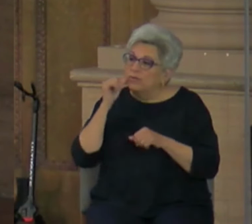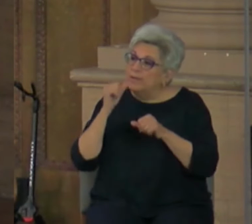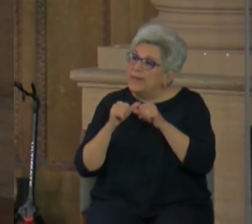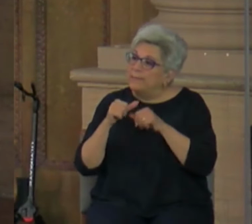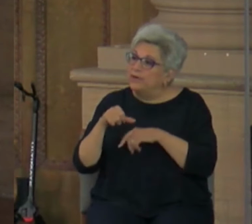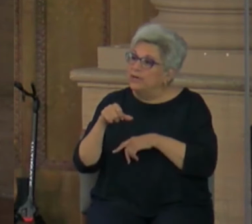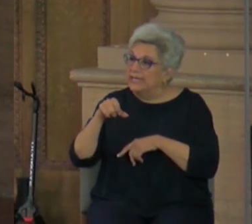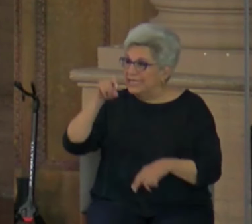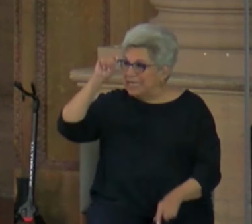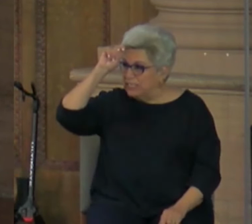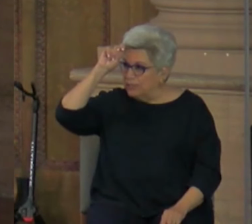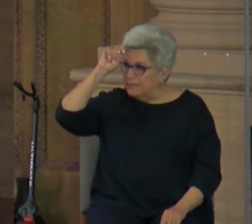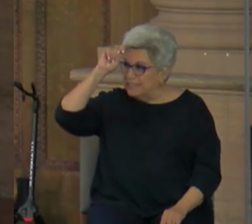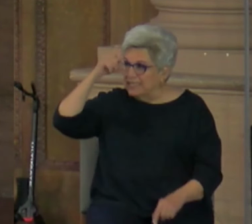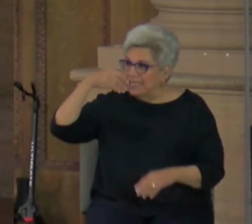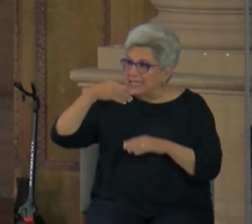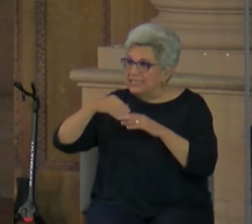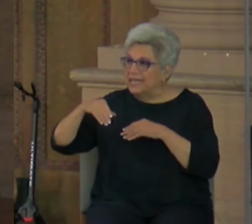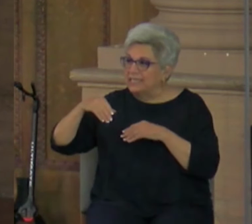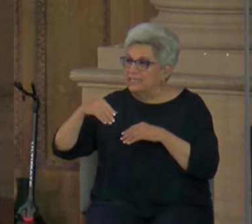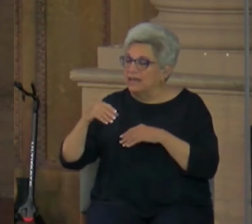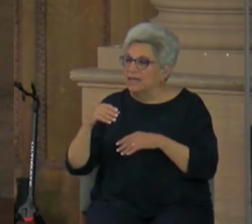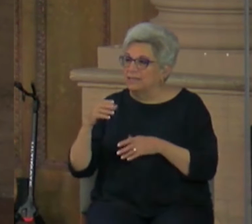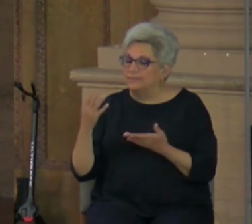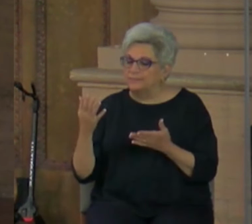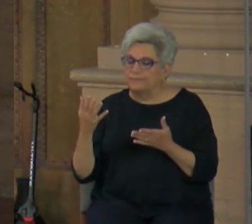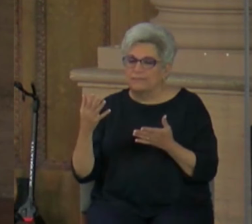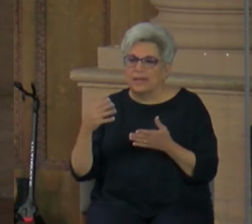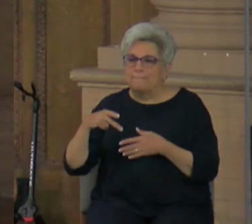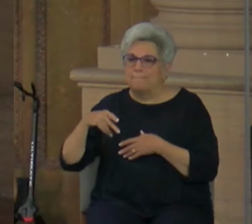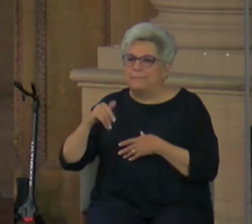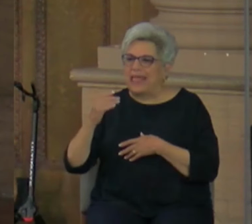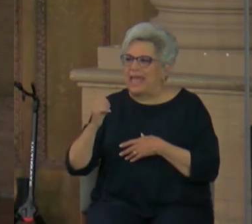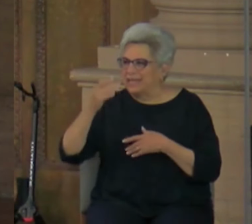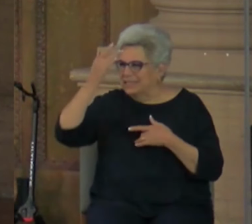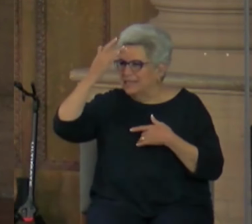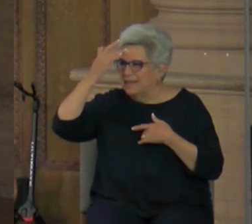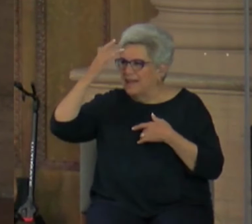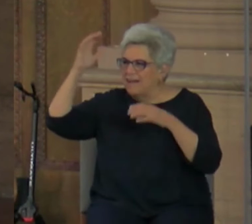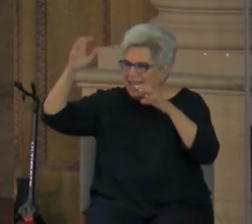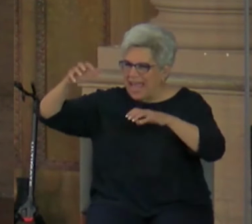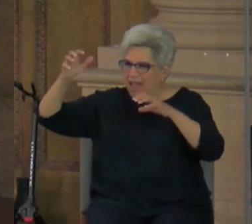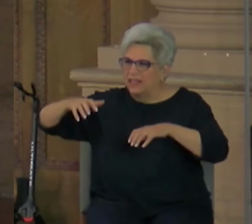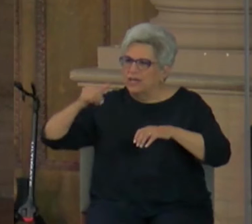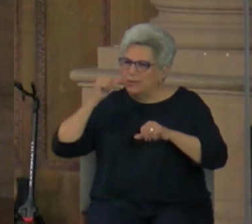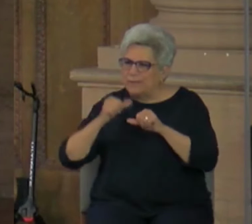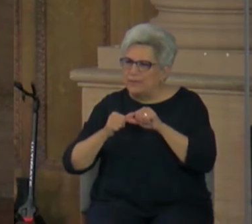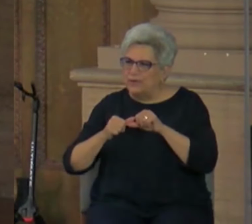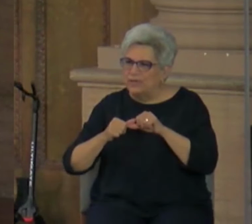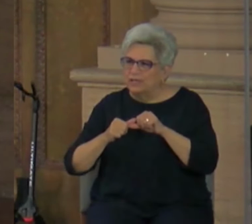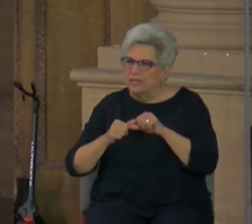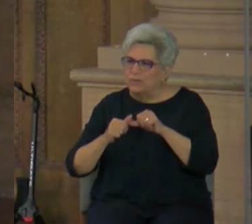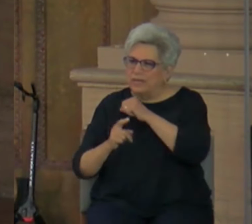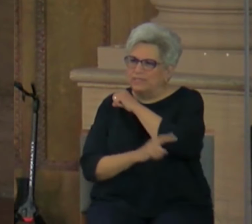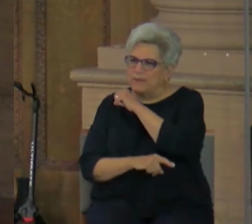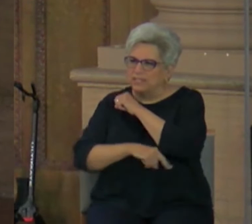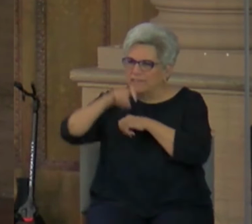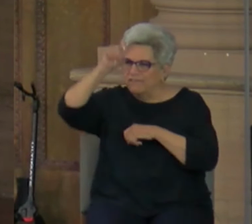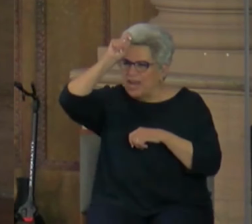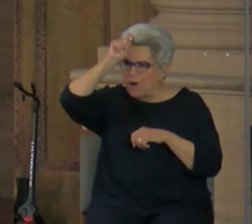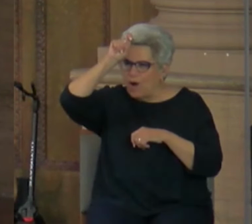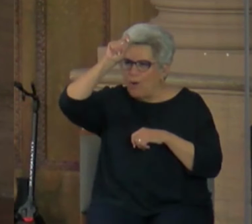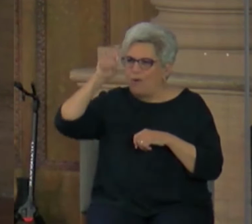God sent the plague of hail. We see it in passages like Isaiah 30, verse 30, where it says, "The Lord will cause his majestic voice to be heard and the